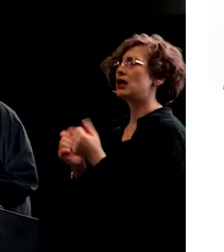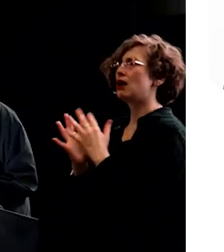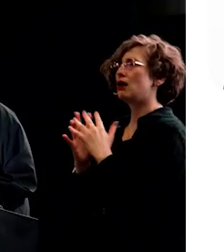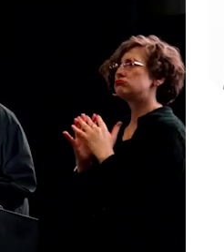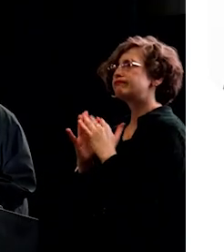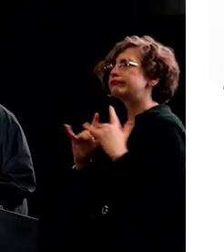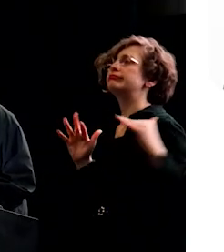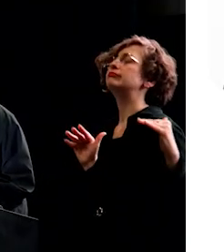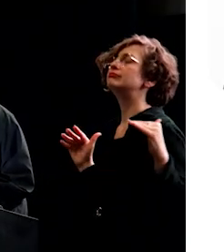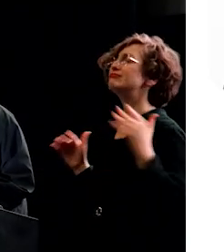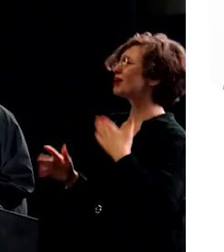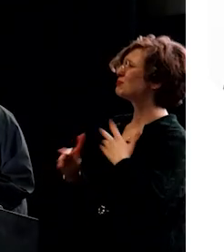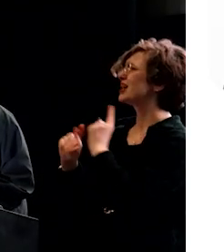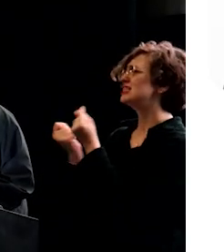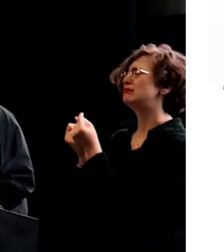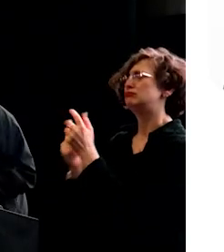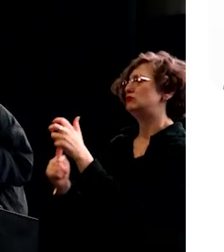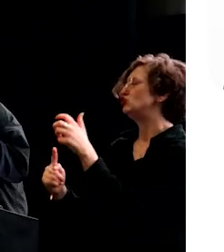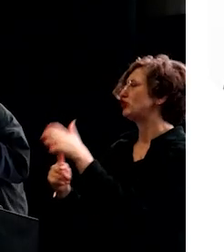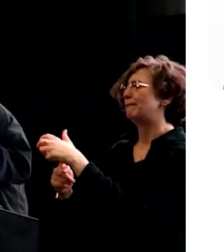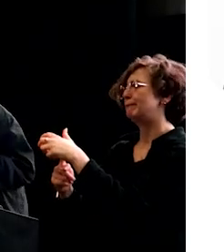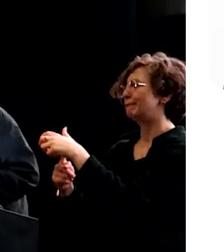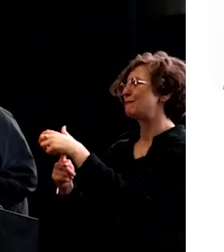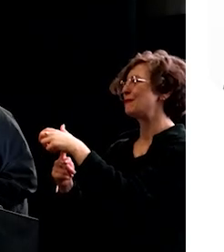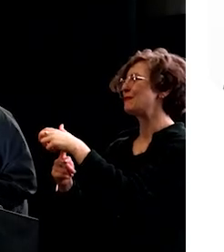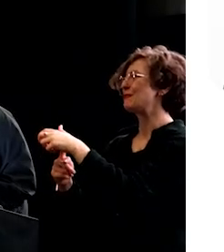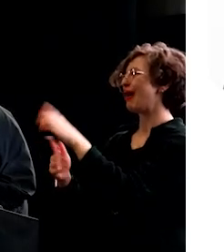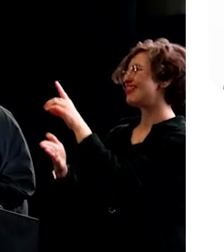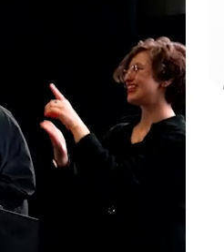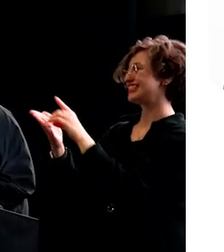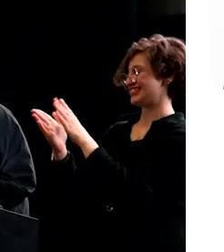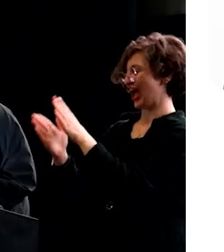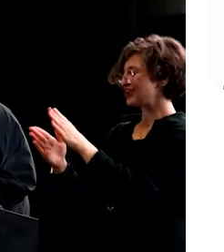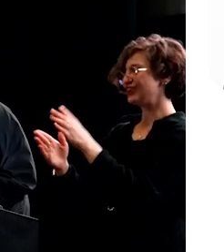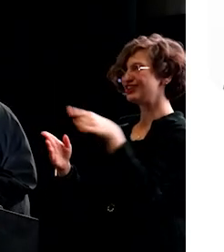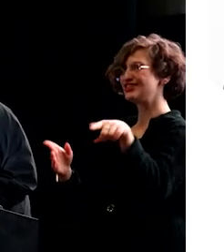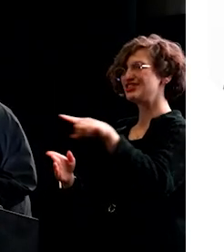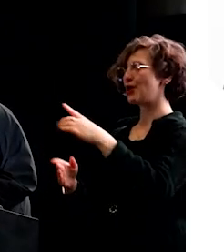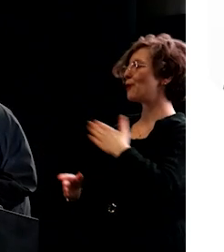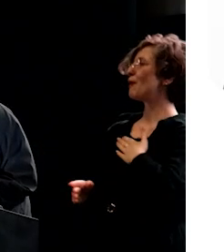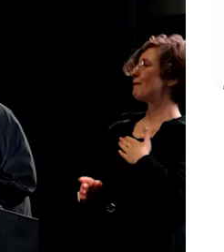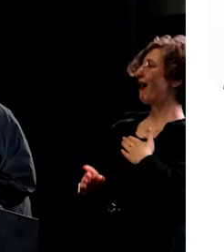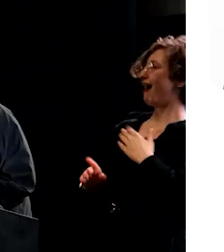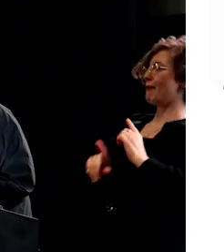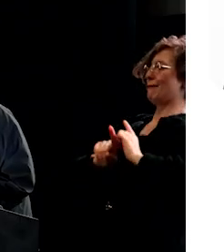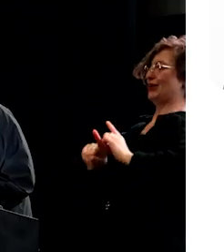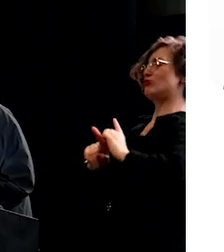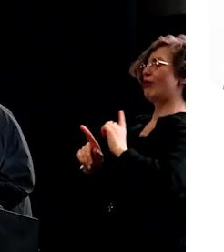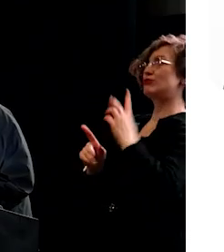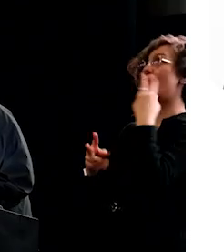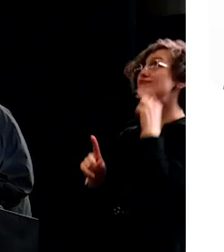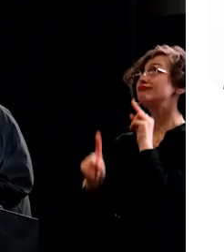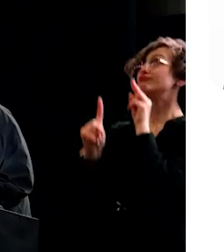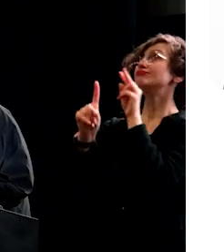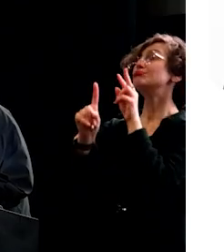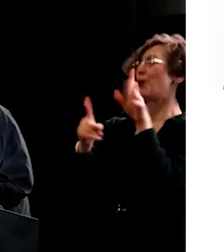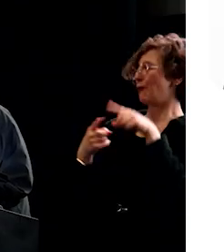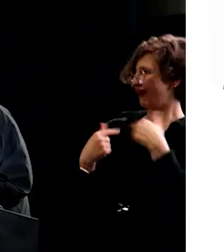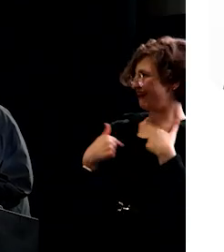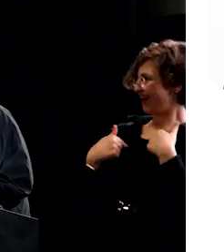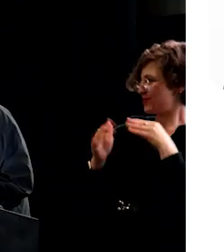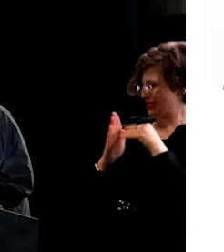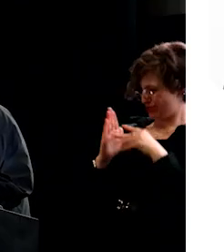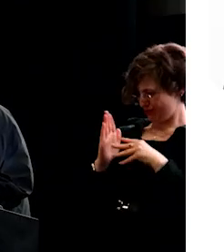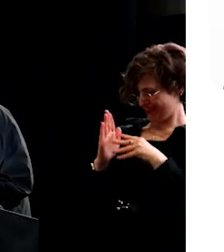get to work with designers that were my role models when I was a student. And they're